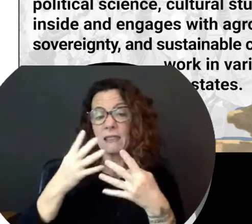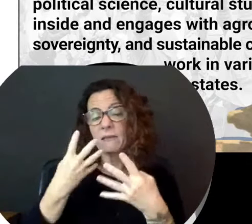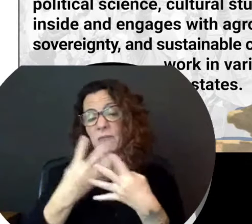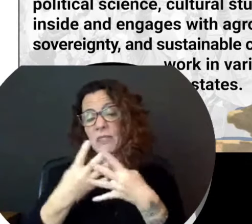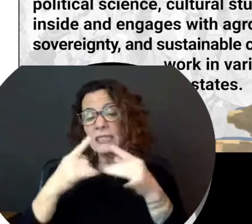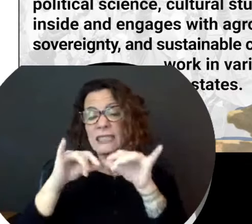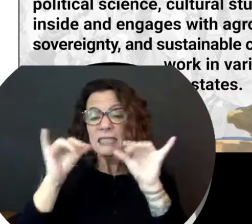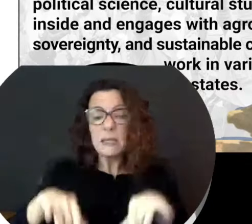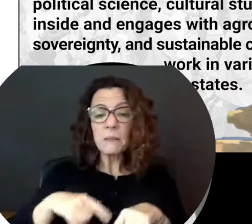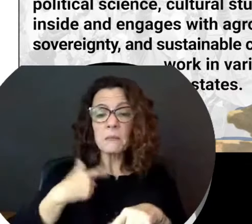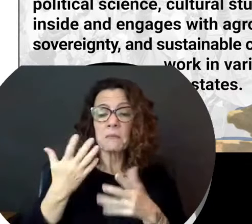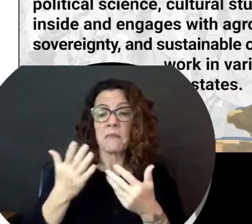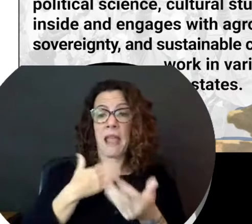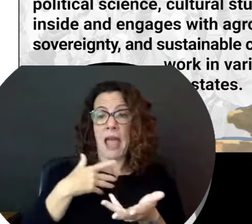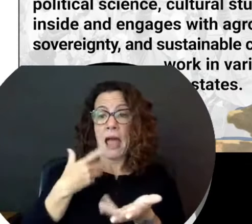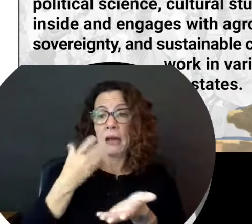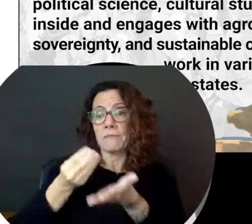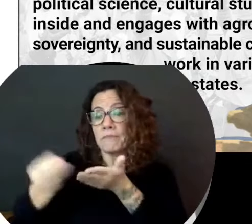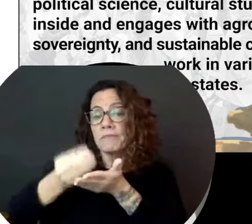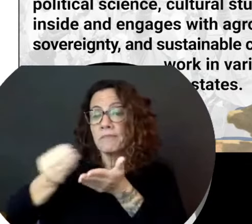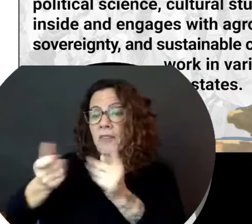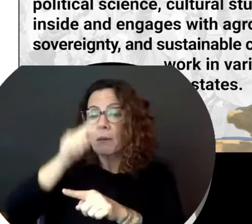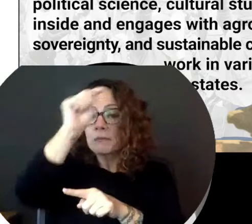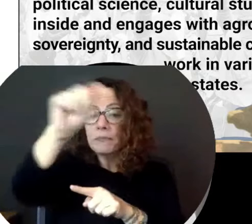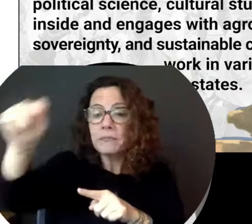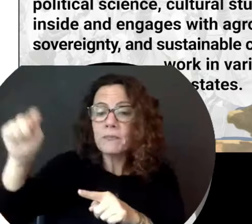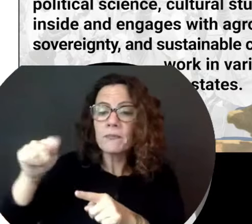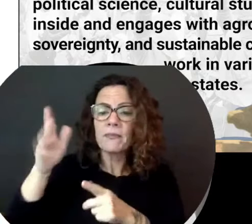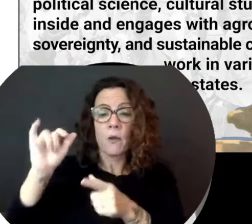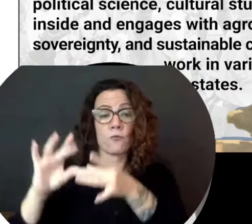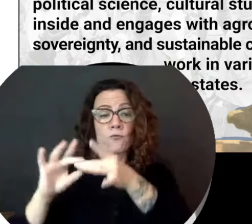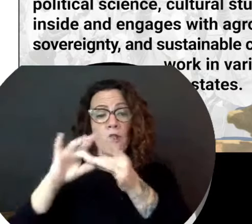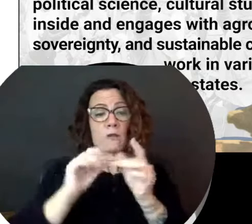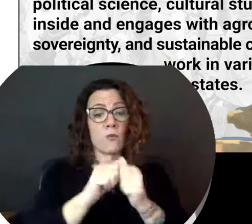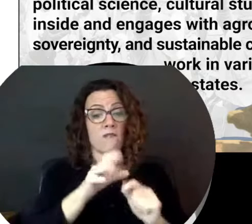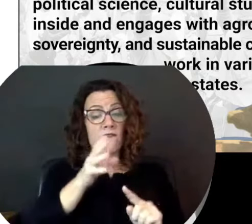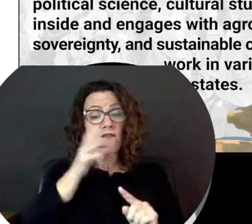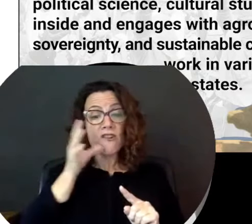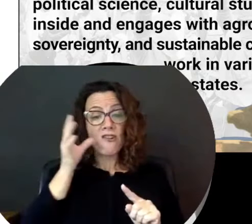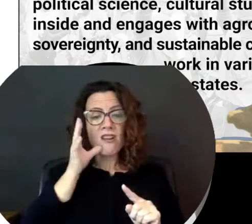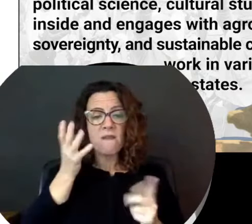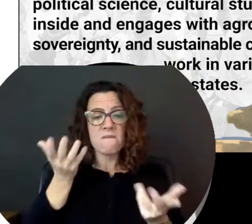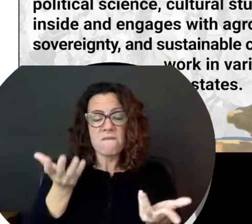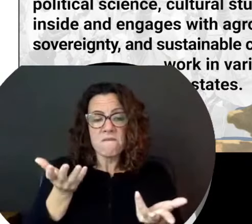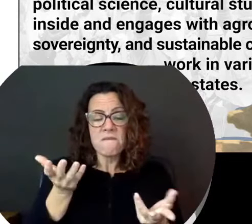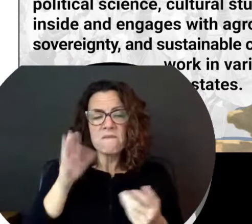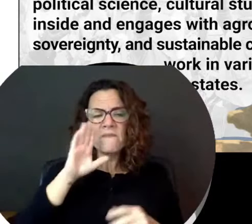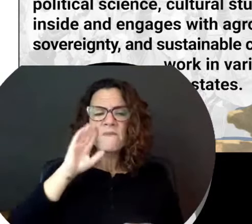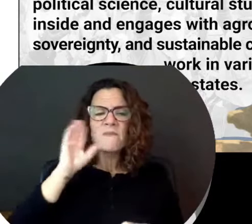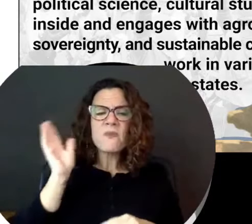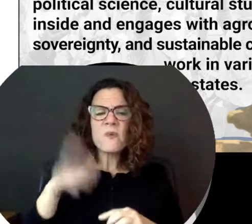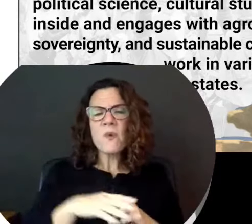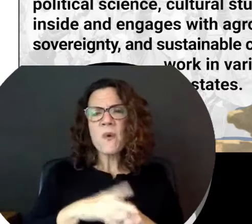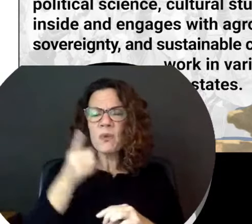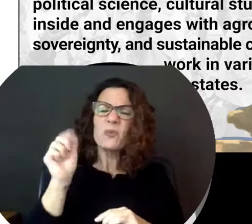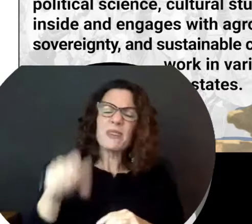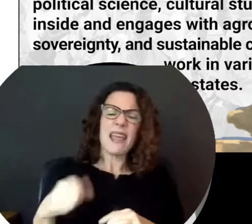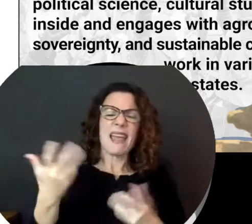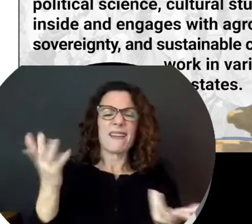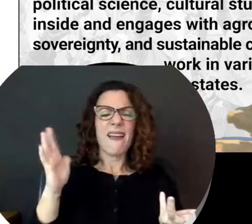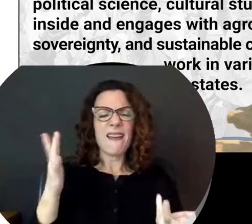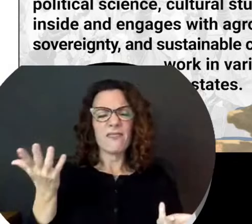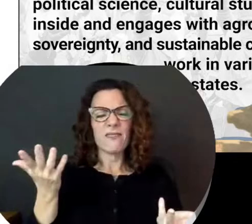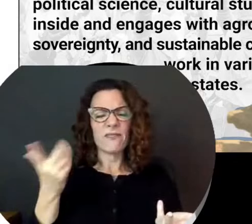with that, farmer, you know, you can kind of tell just by the quality of what we're getting that it was purely